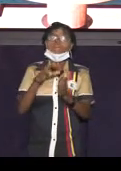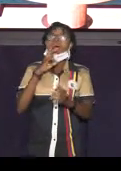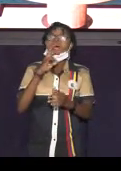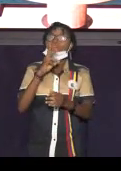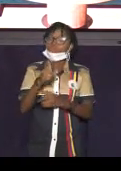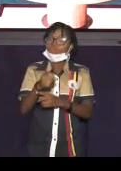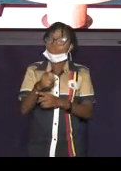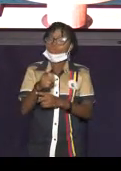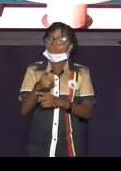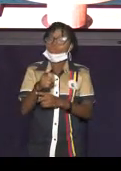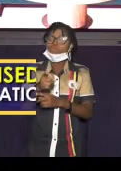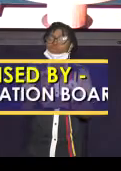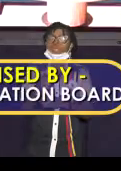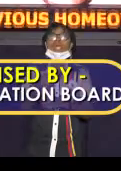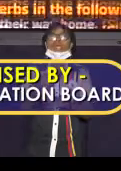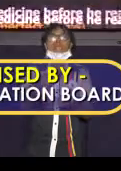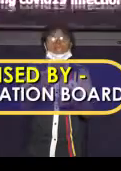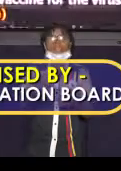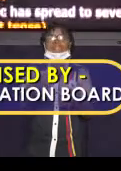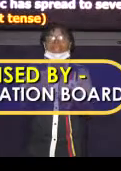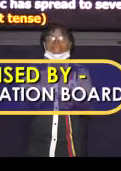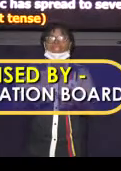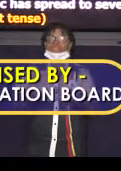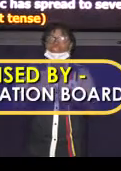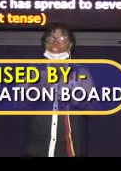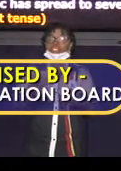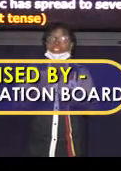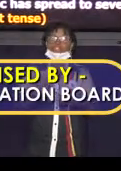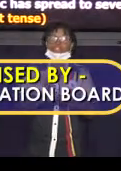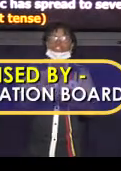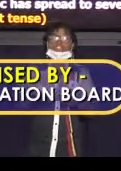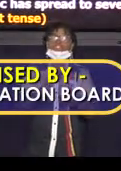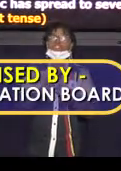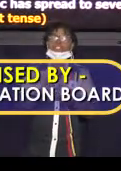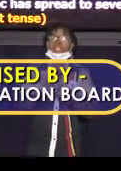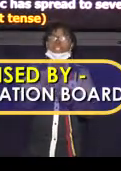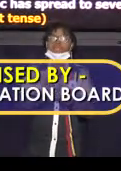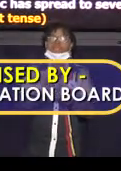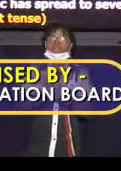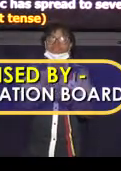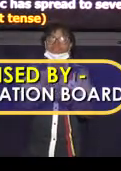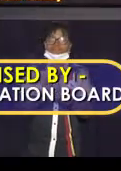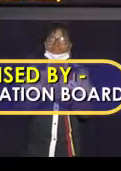sure? Then let's do the correction together.